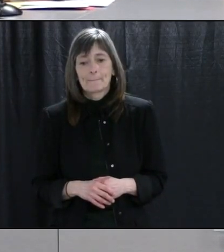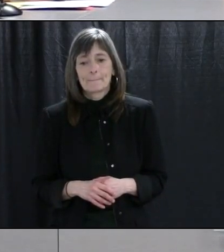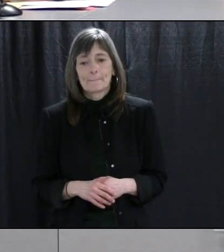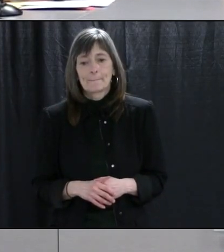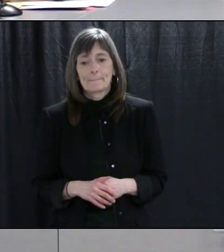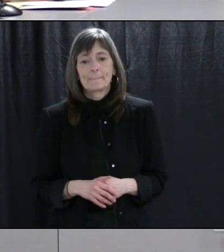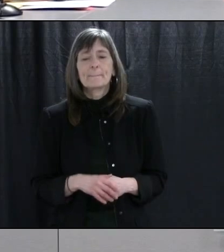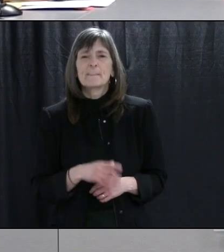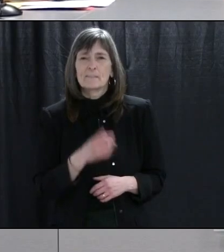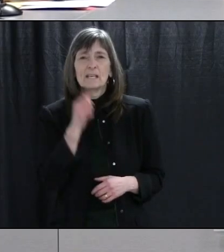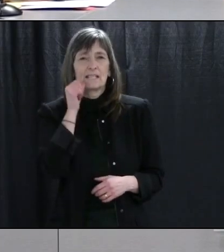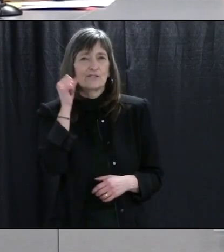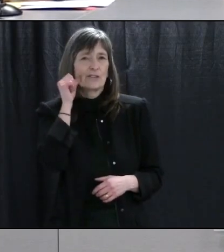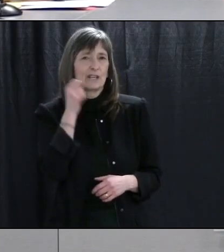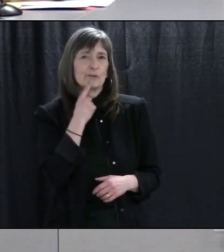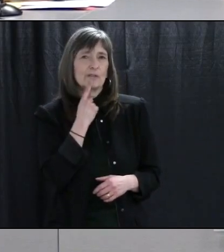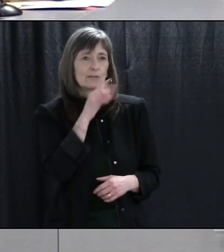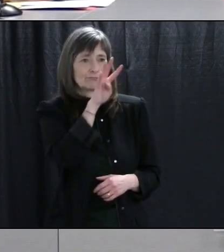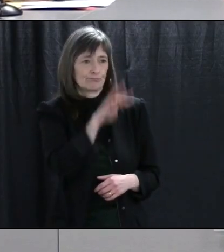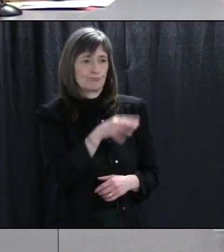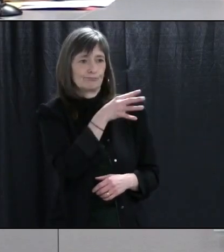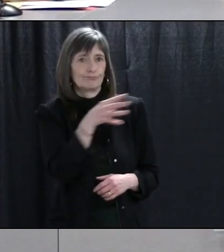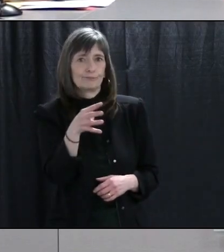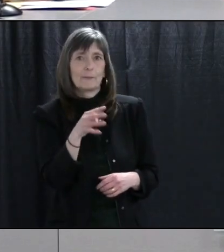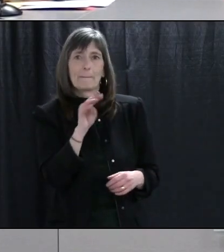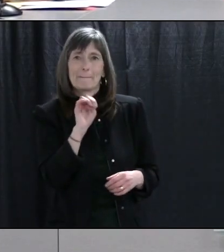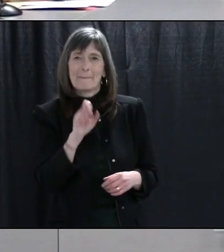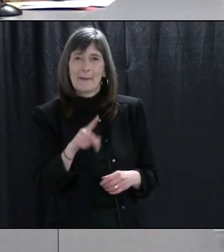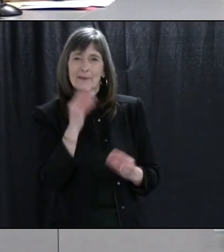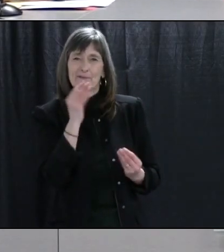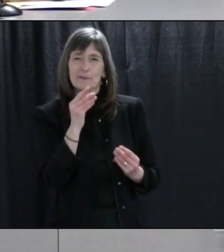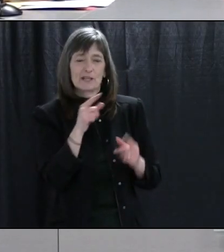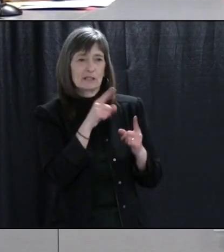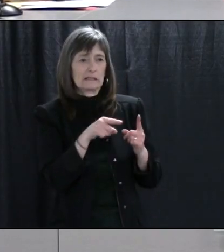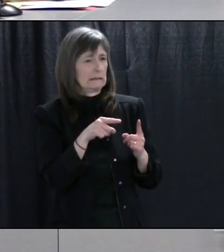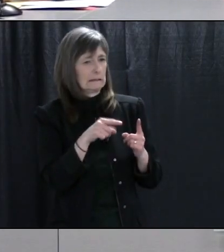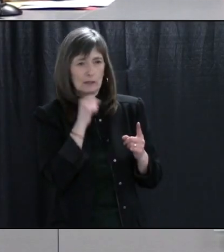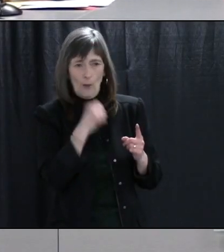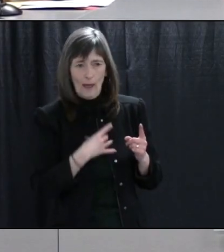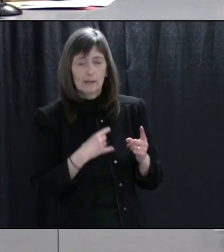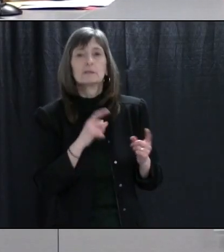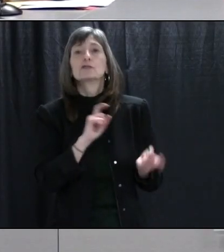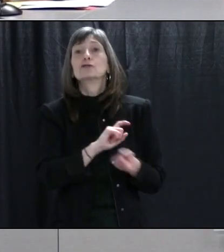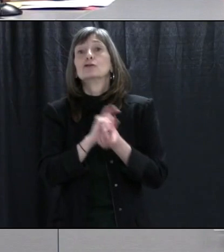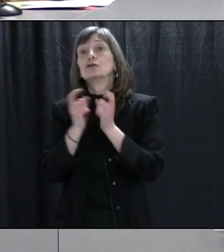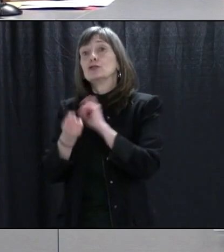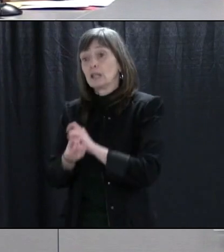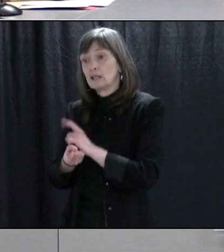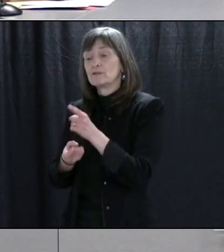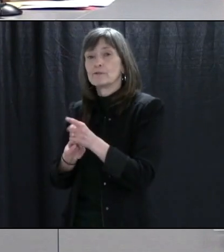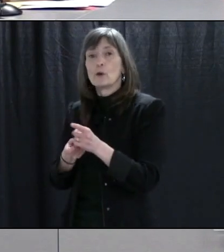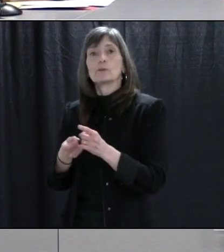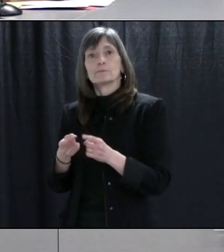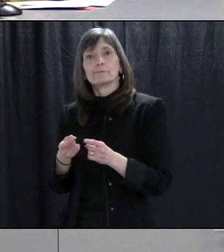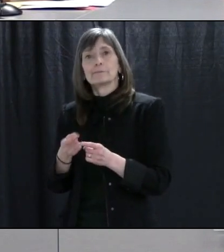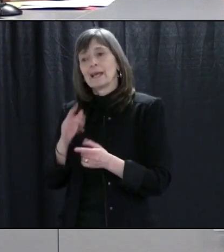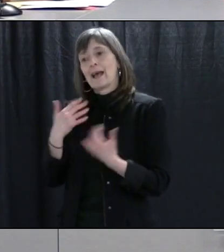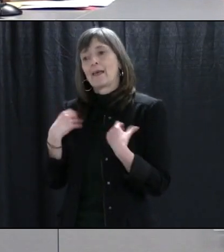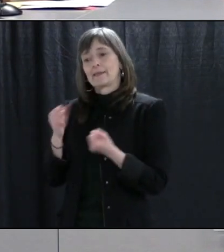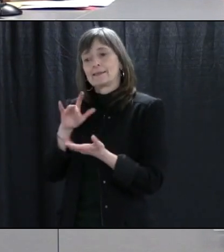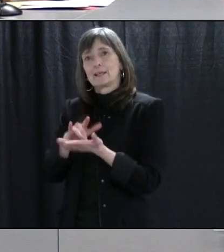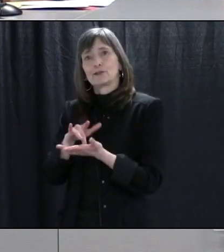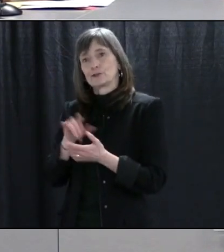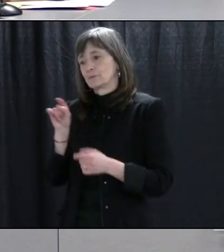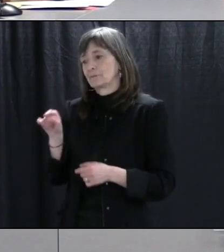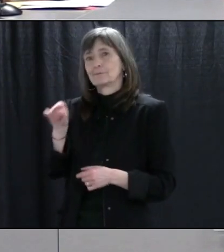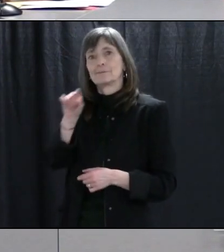feedback from the table released yesterday and that it will be tabled in a different way today using primary healthcare services areas. Can you just tell us a little bit about